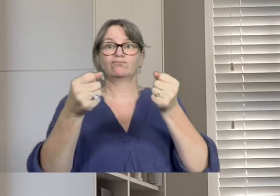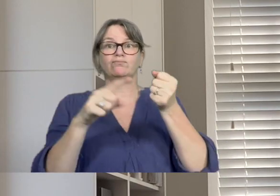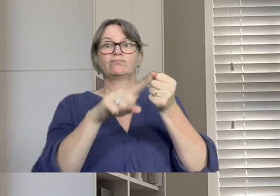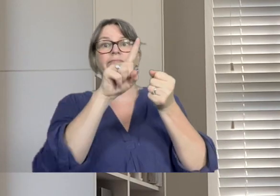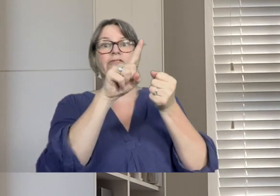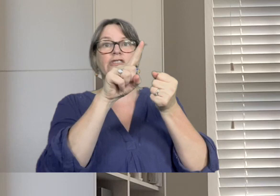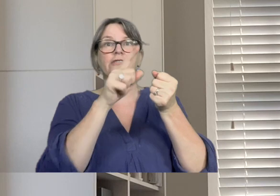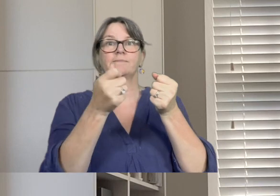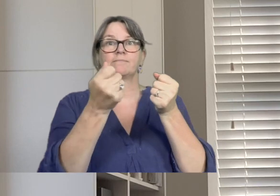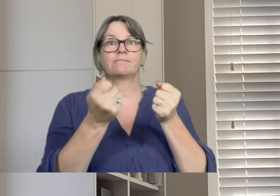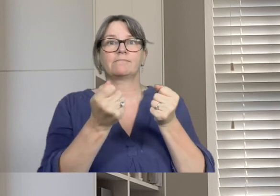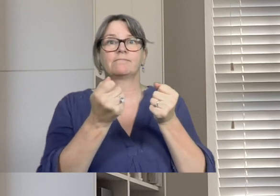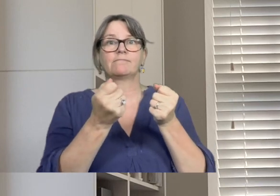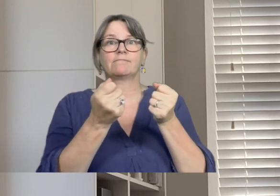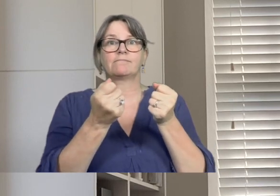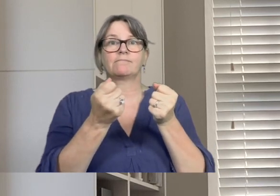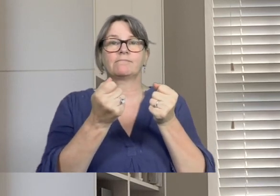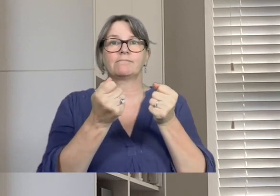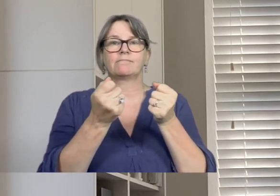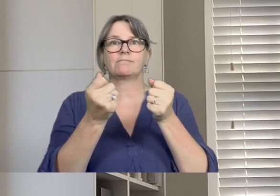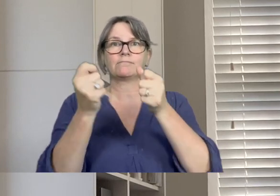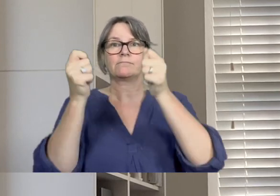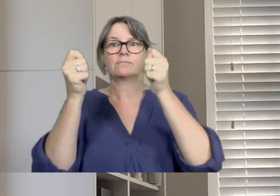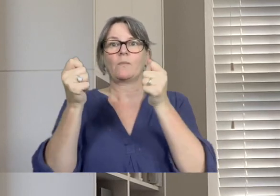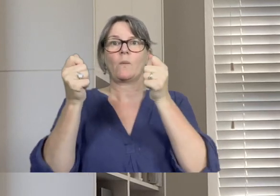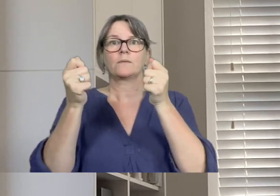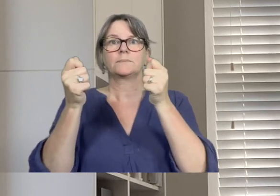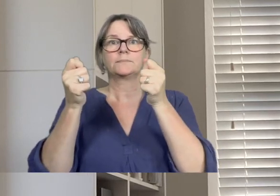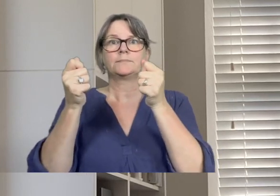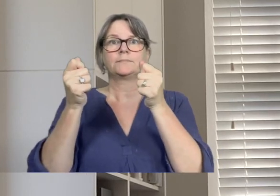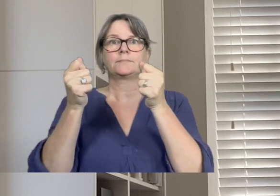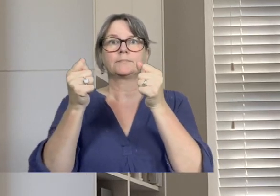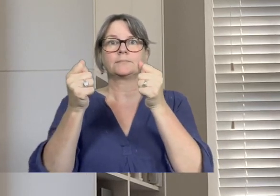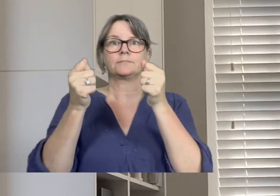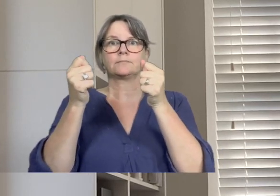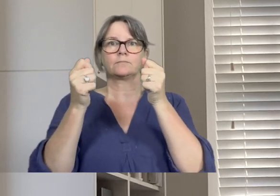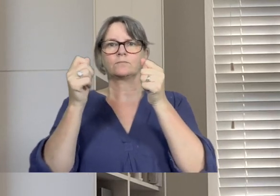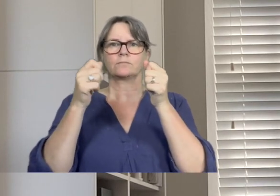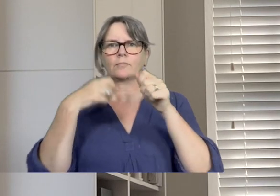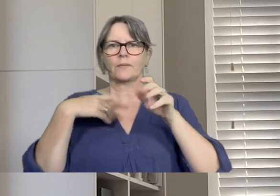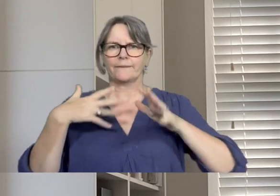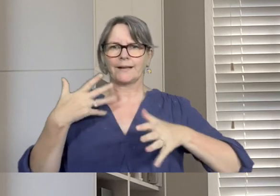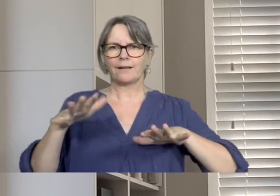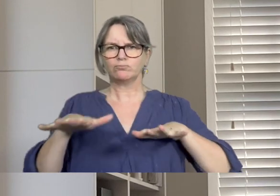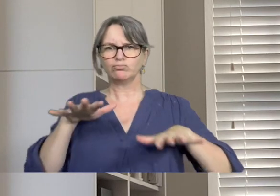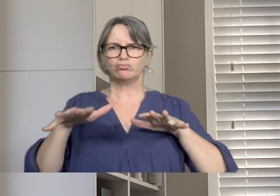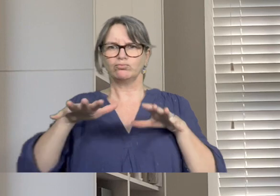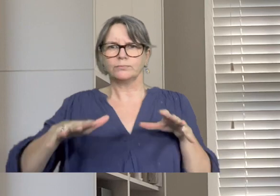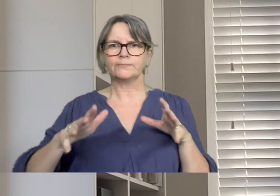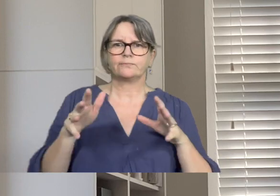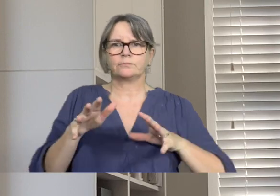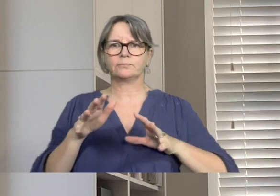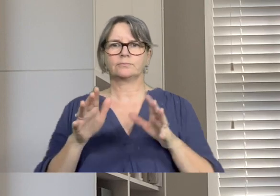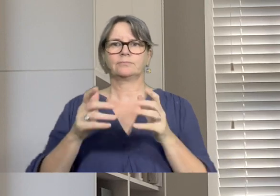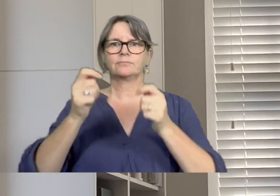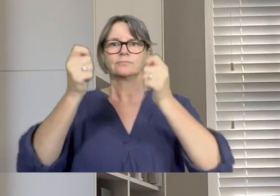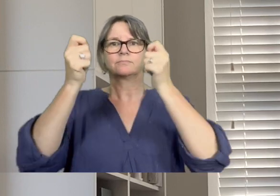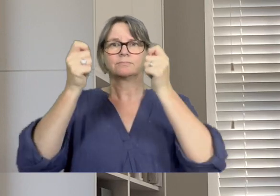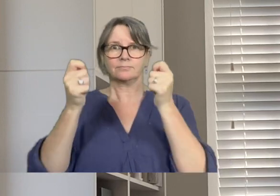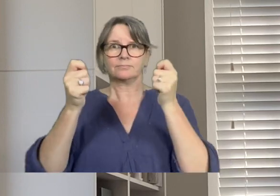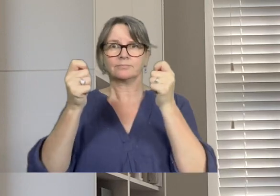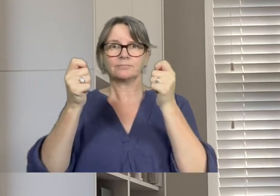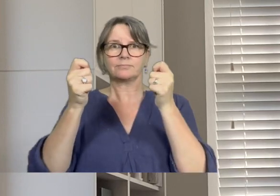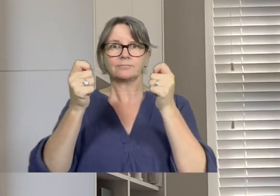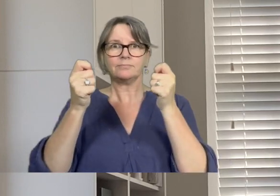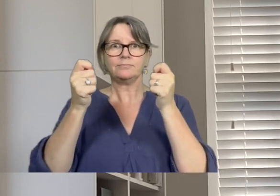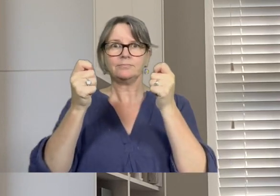over the knuckles of the toes. Our supporting leg's just going to lay away from us and just get a bit comfy. So kind of allow that leg to feel really